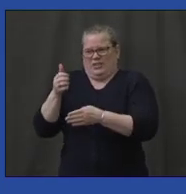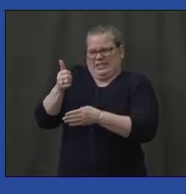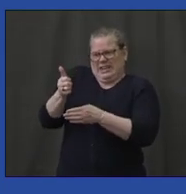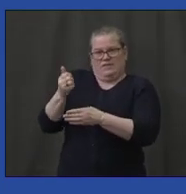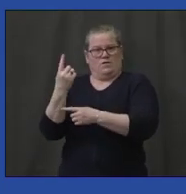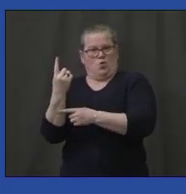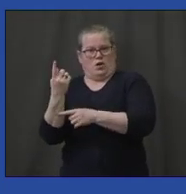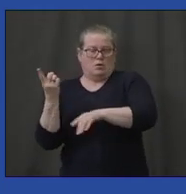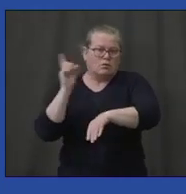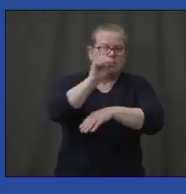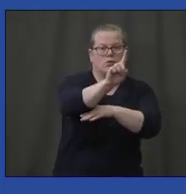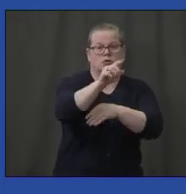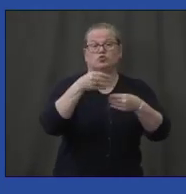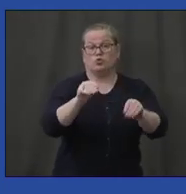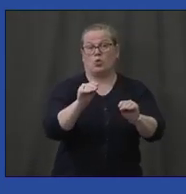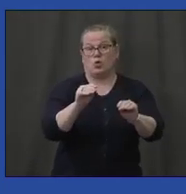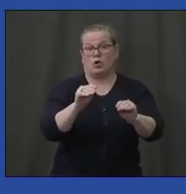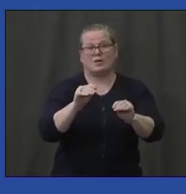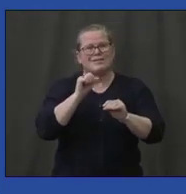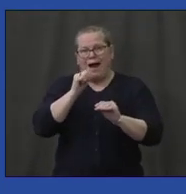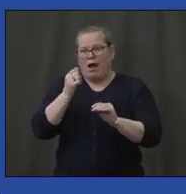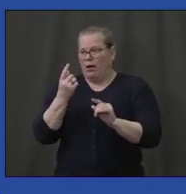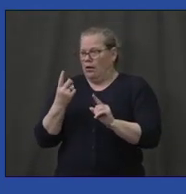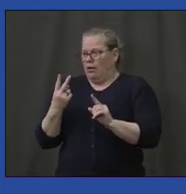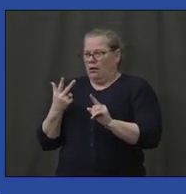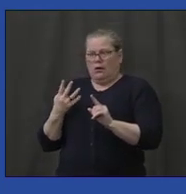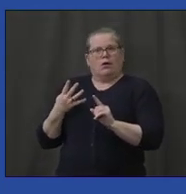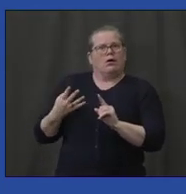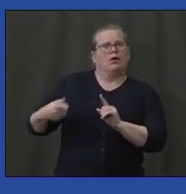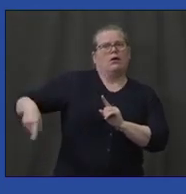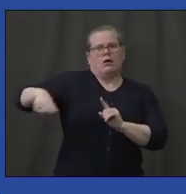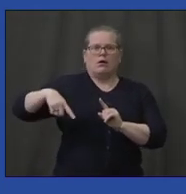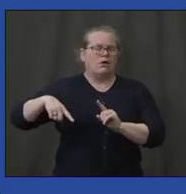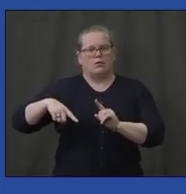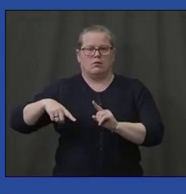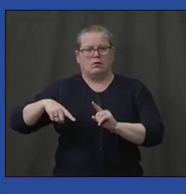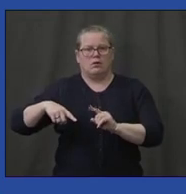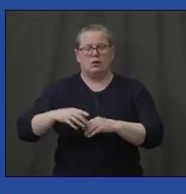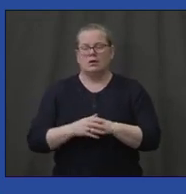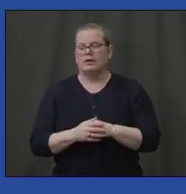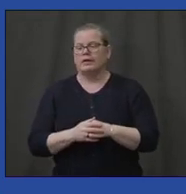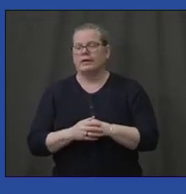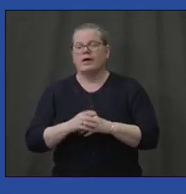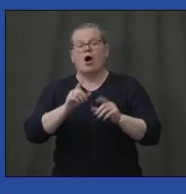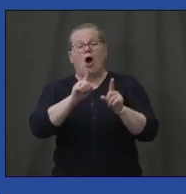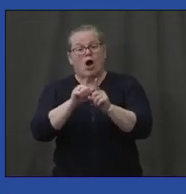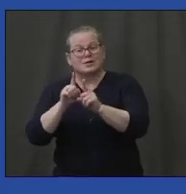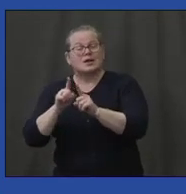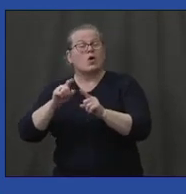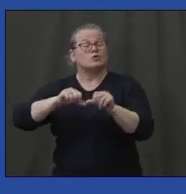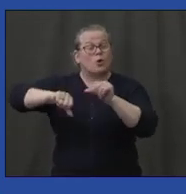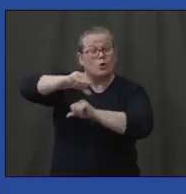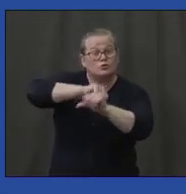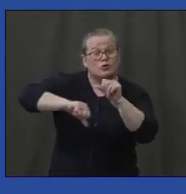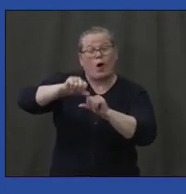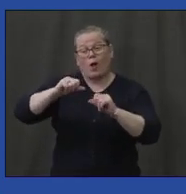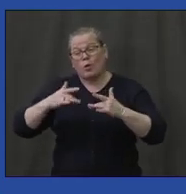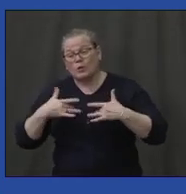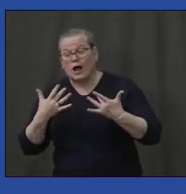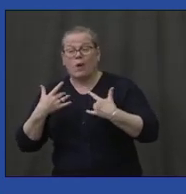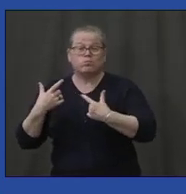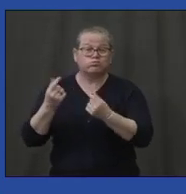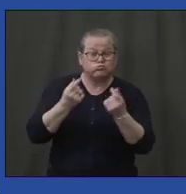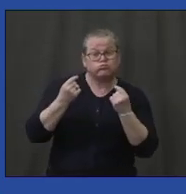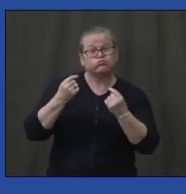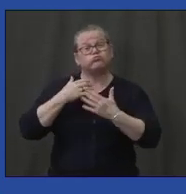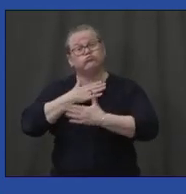mentioned yesterday, no more social travel, by which I mean hotels, short-term rentals are